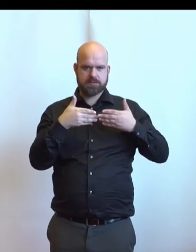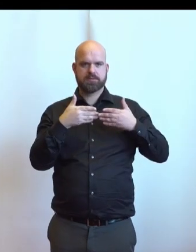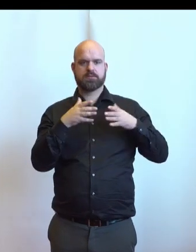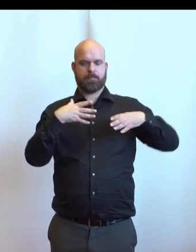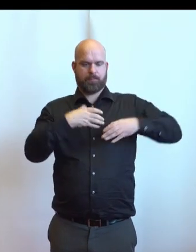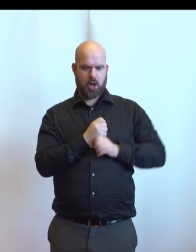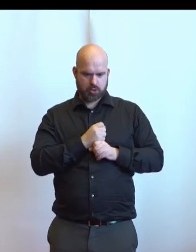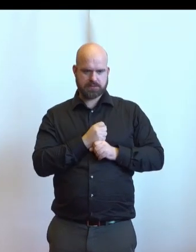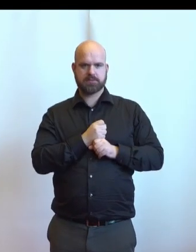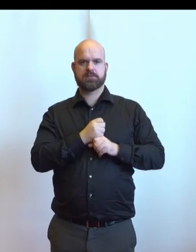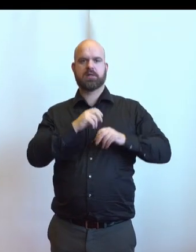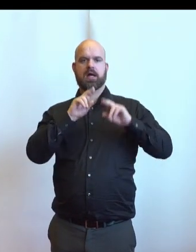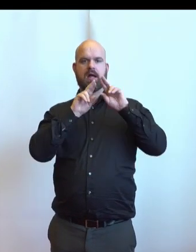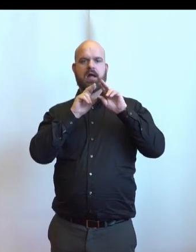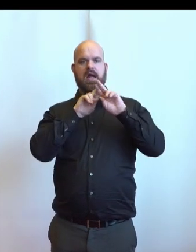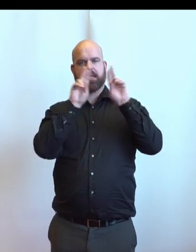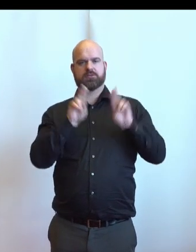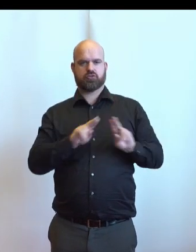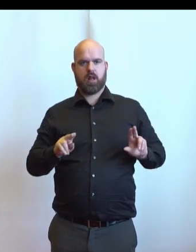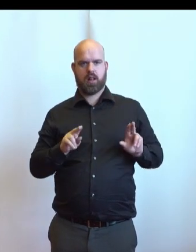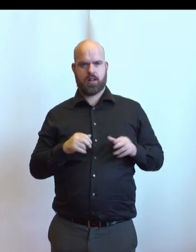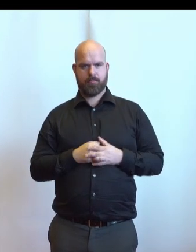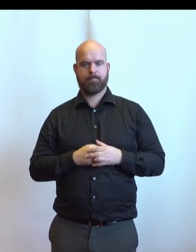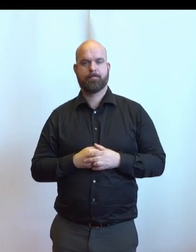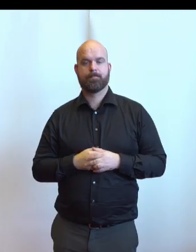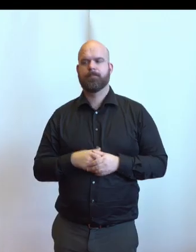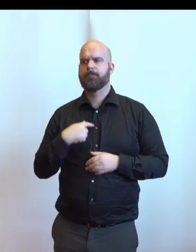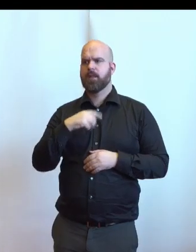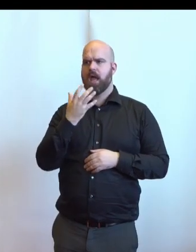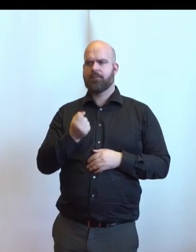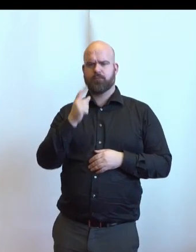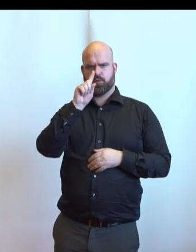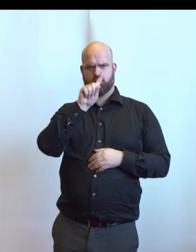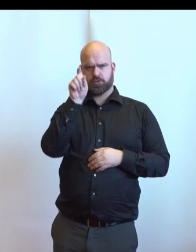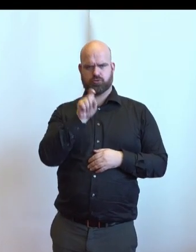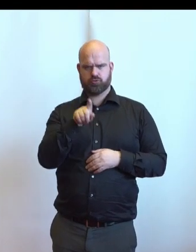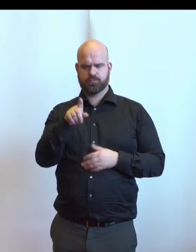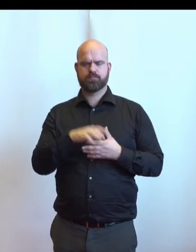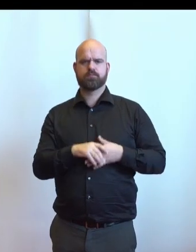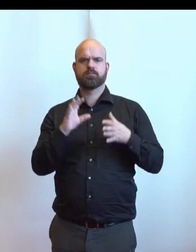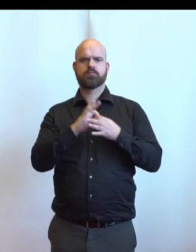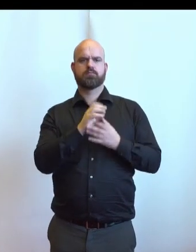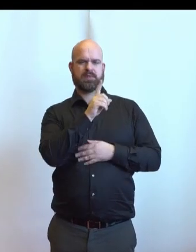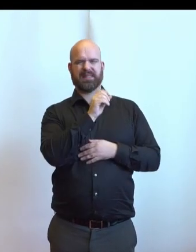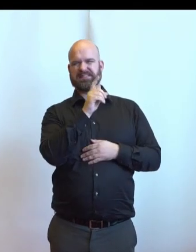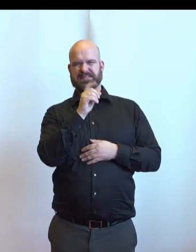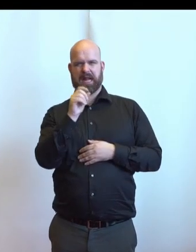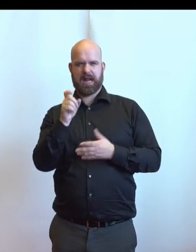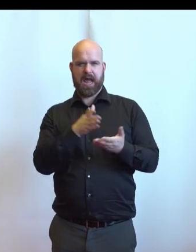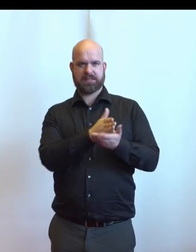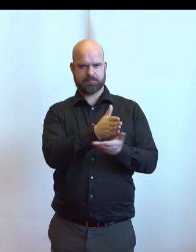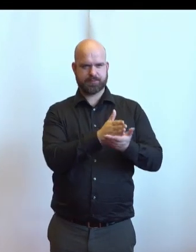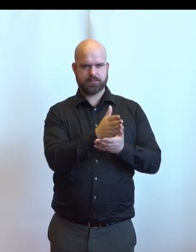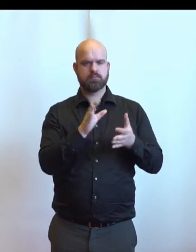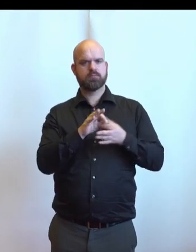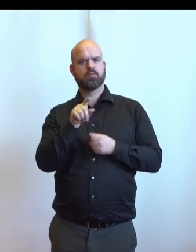in general, with regard to digital accessibility, especially of websites. I'm wondering if you could give some best practice